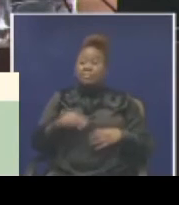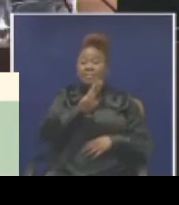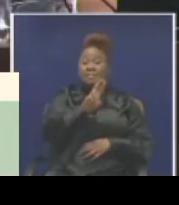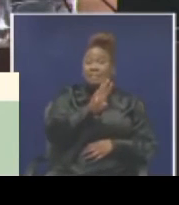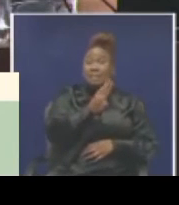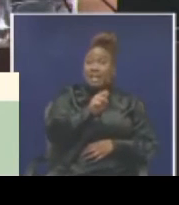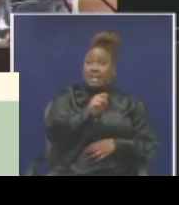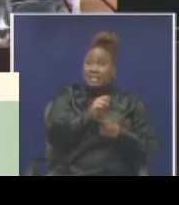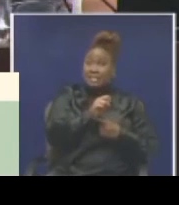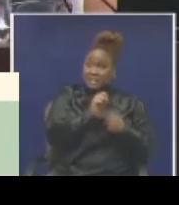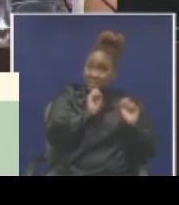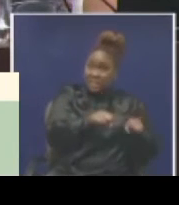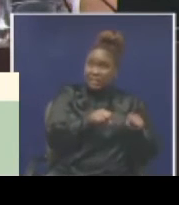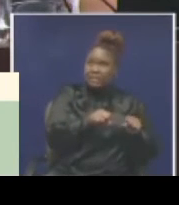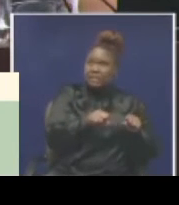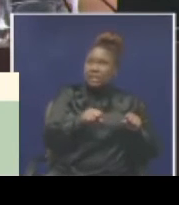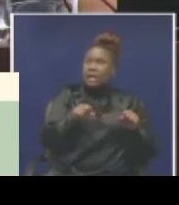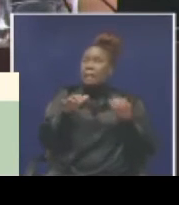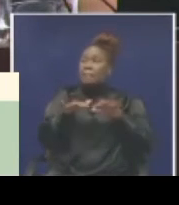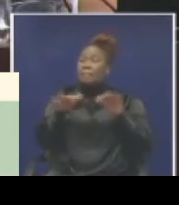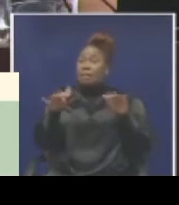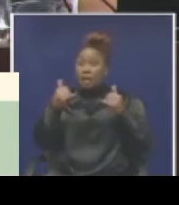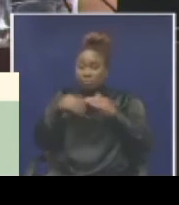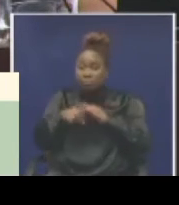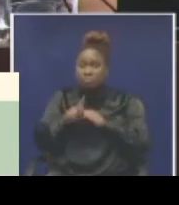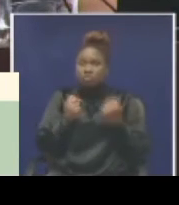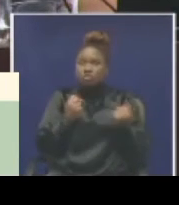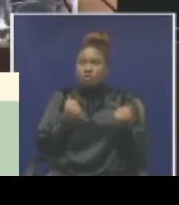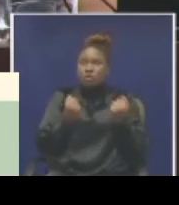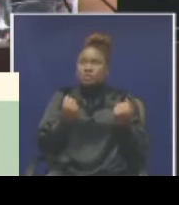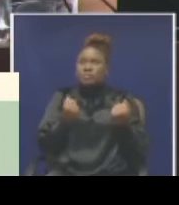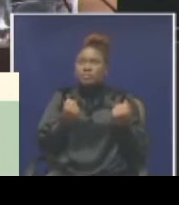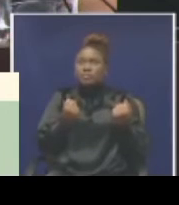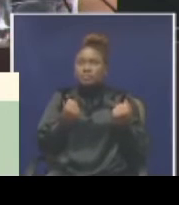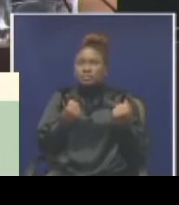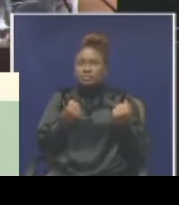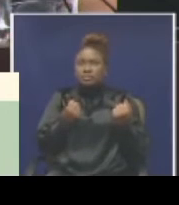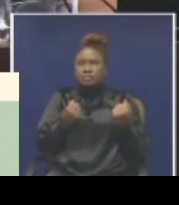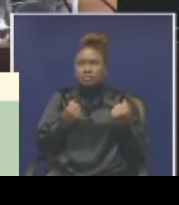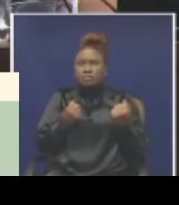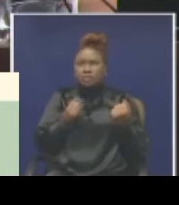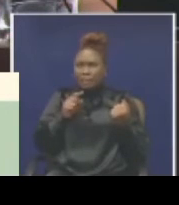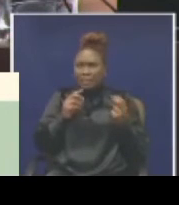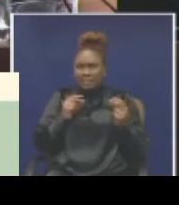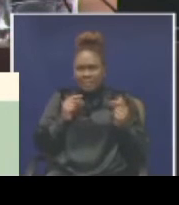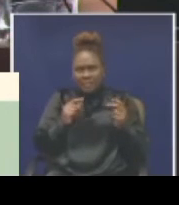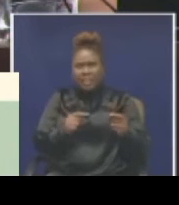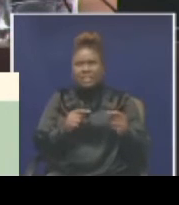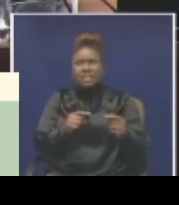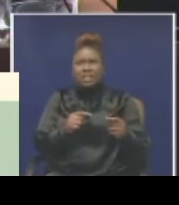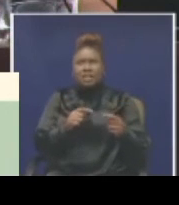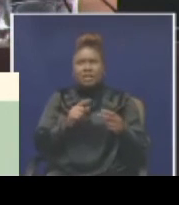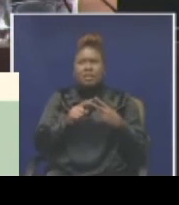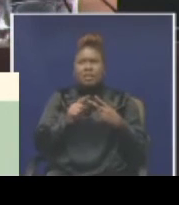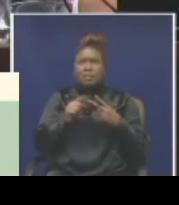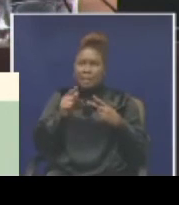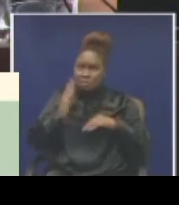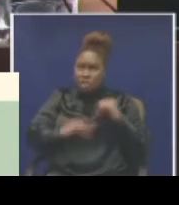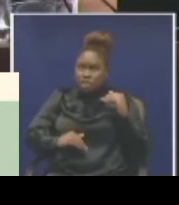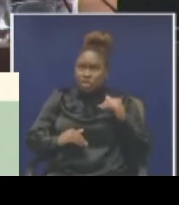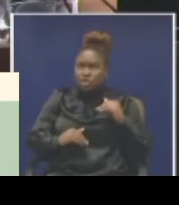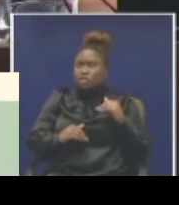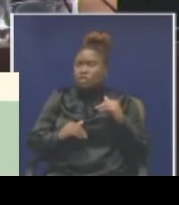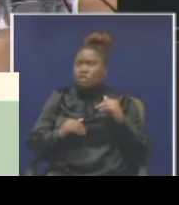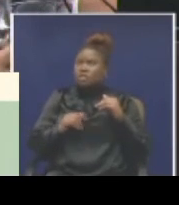EVPS, yes, the very same people who are appearing before court, those people must be fast-tracked, must be dealt with. People must be charged and